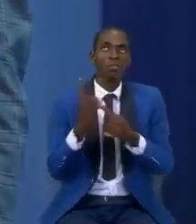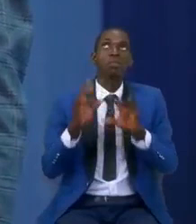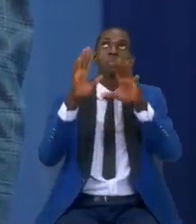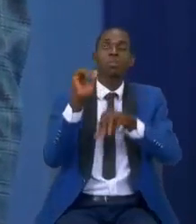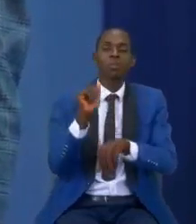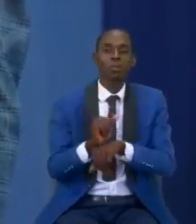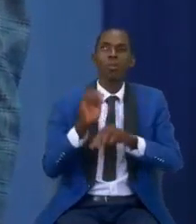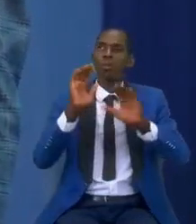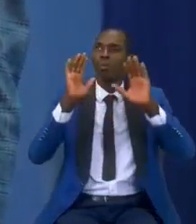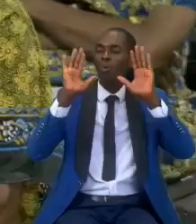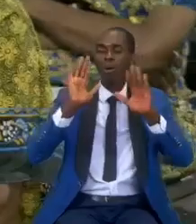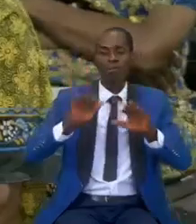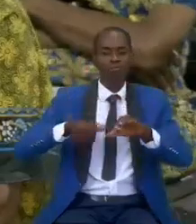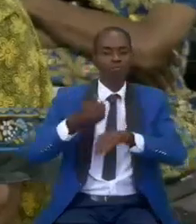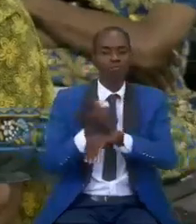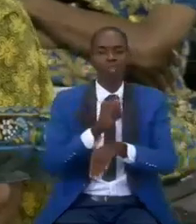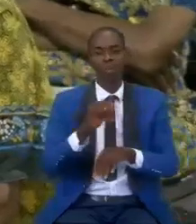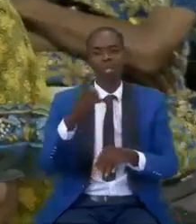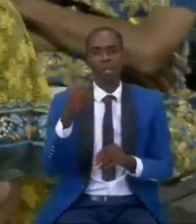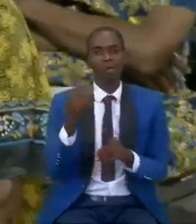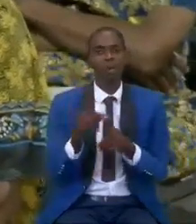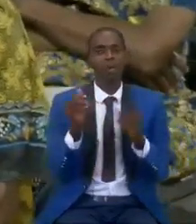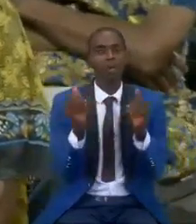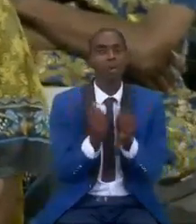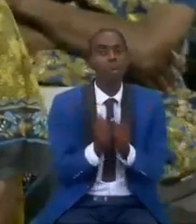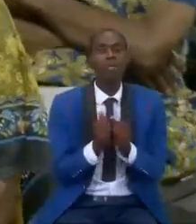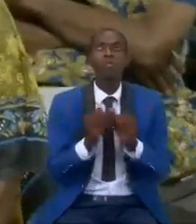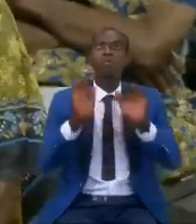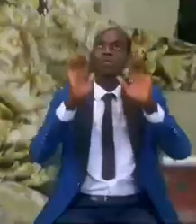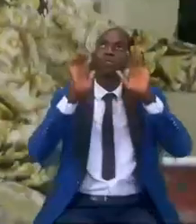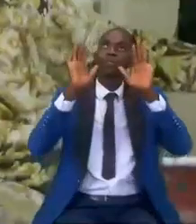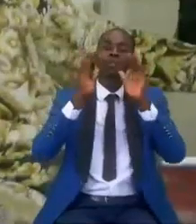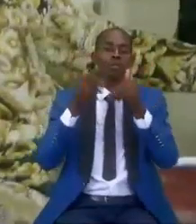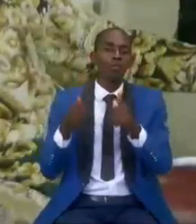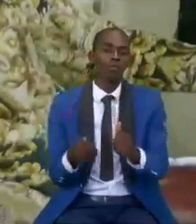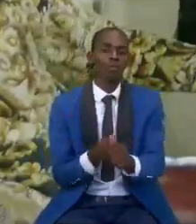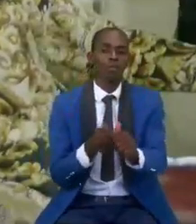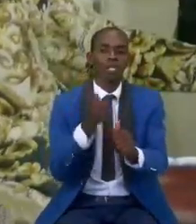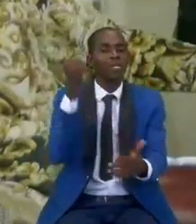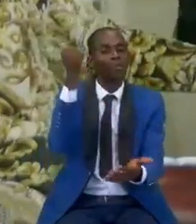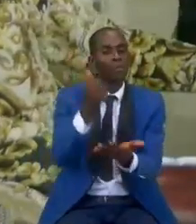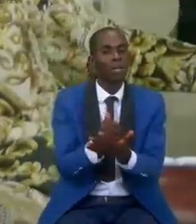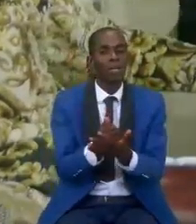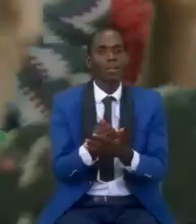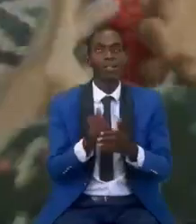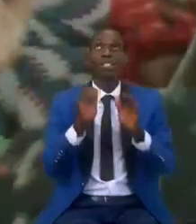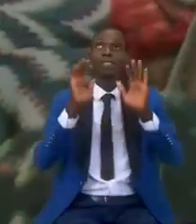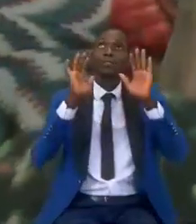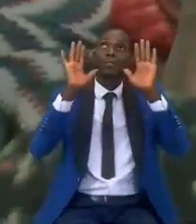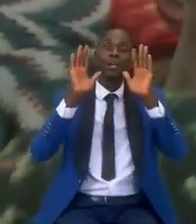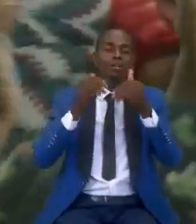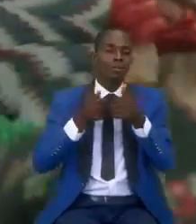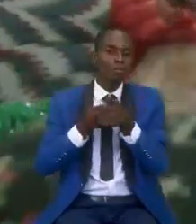signs following. Signs following. Wonders following.